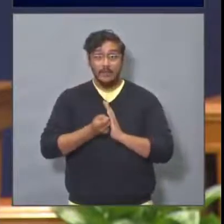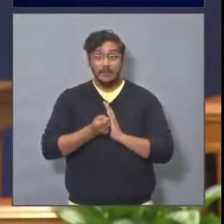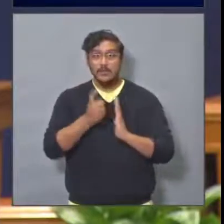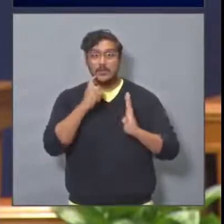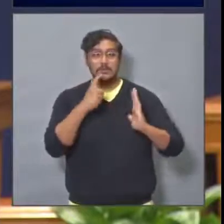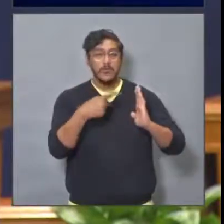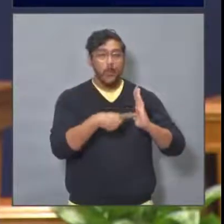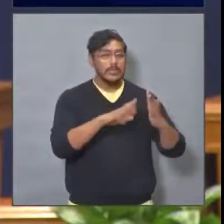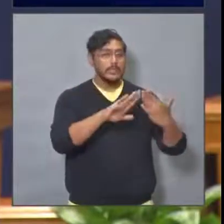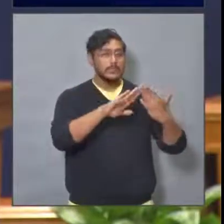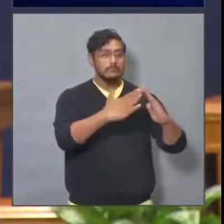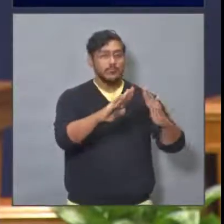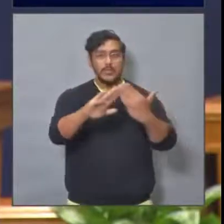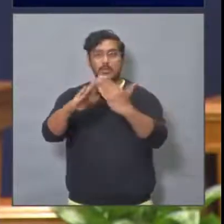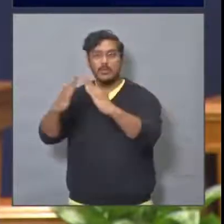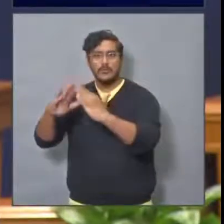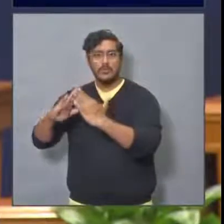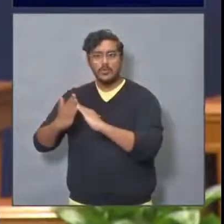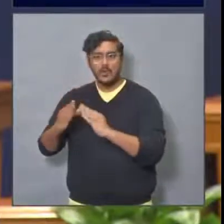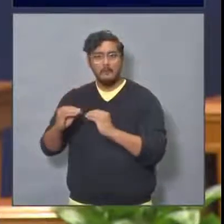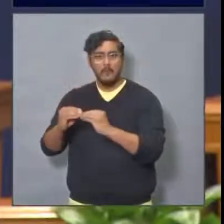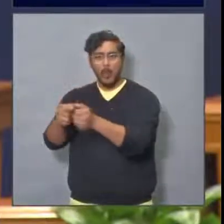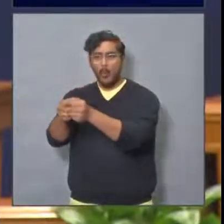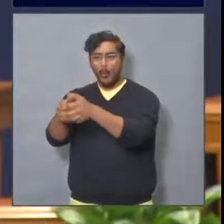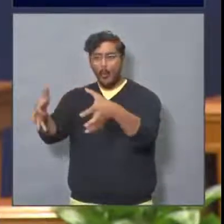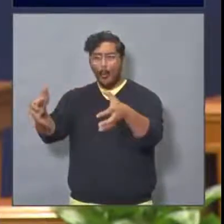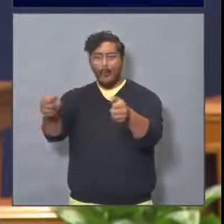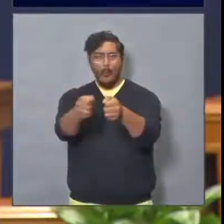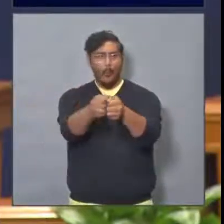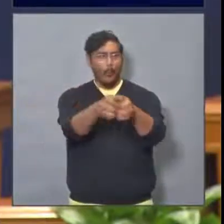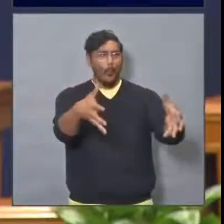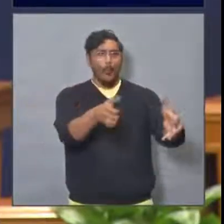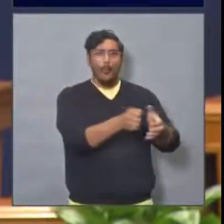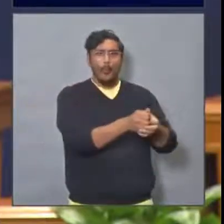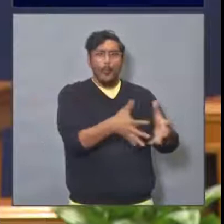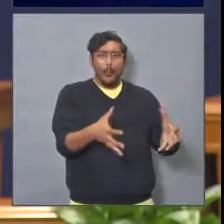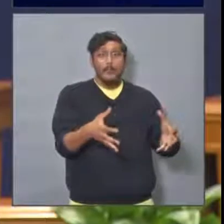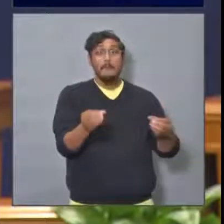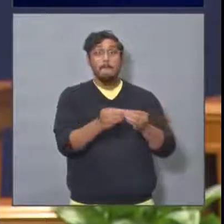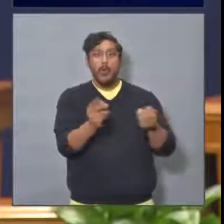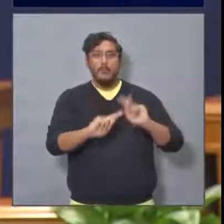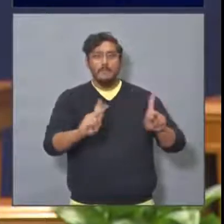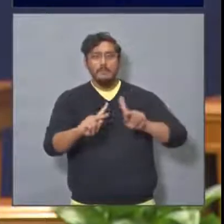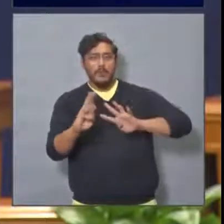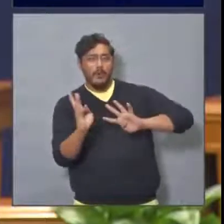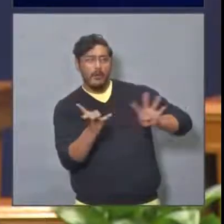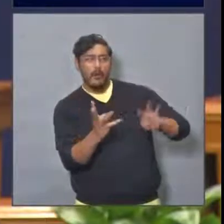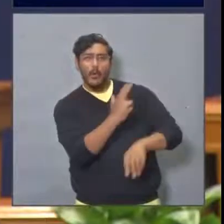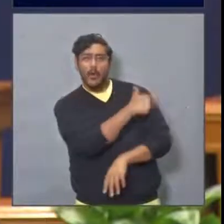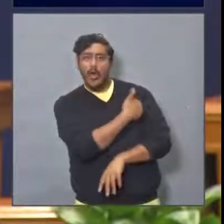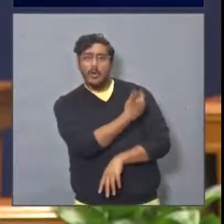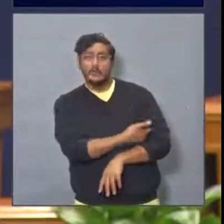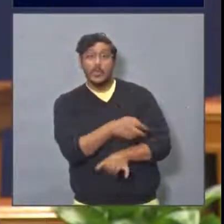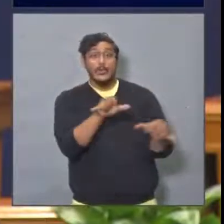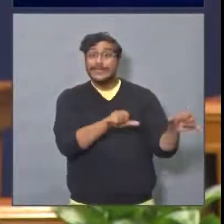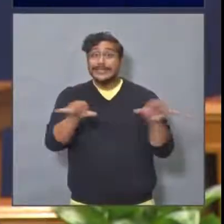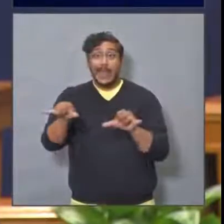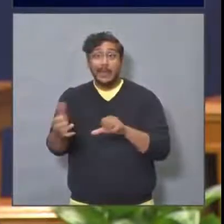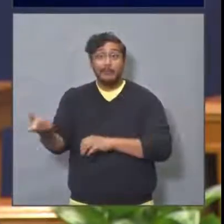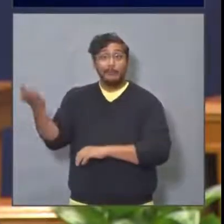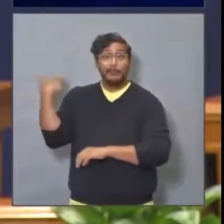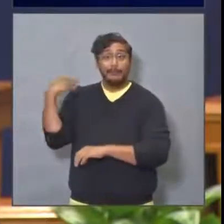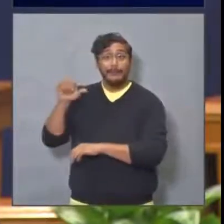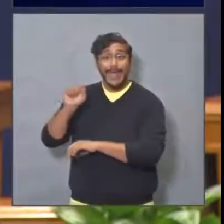seeing community spread and hospitalizations like we saw in late April, and what we hoped would be the height